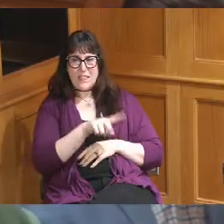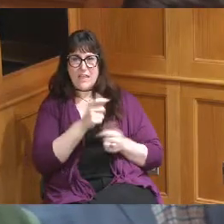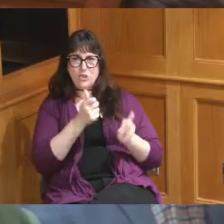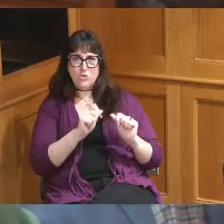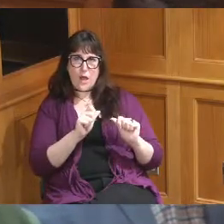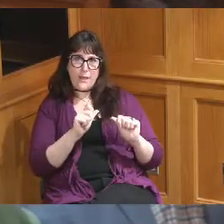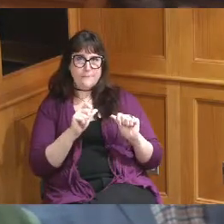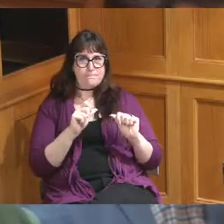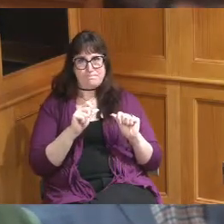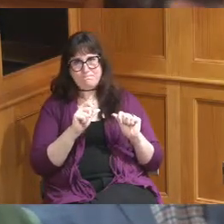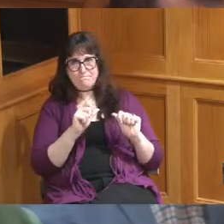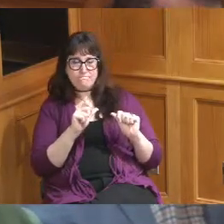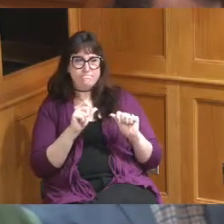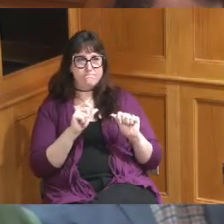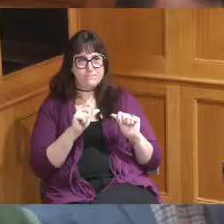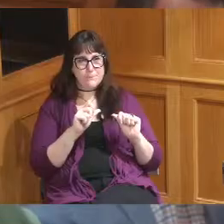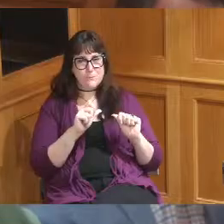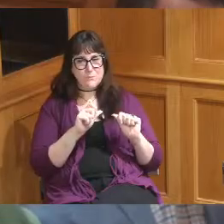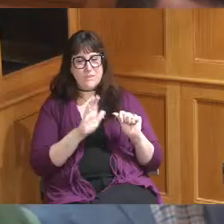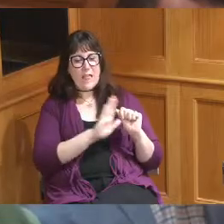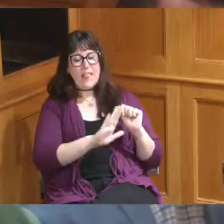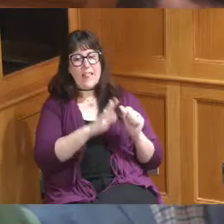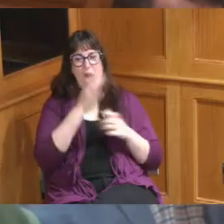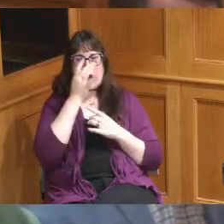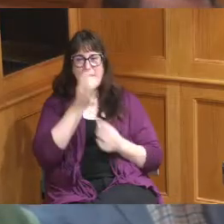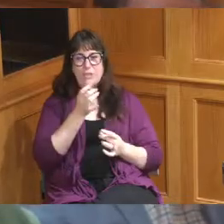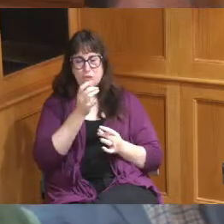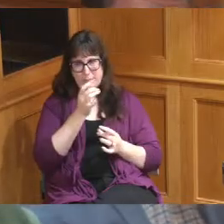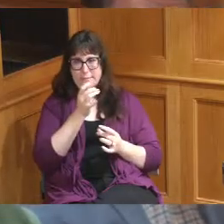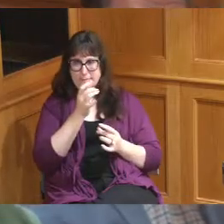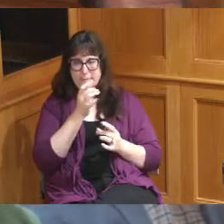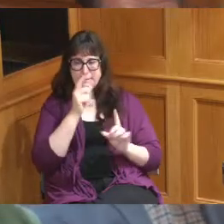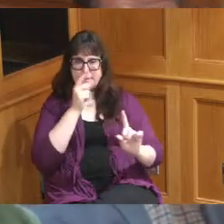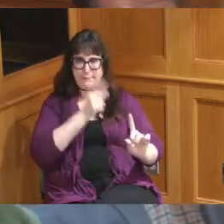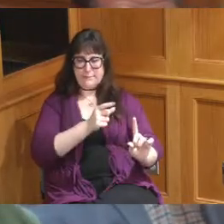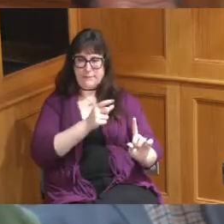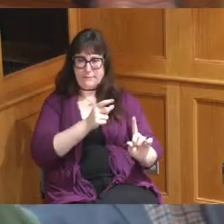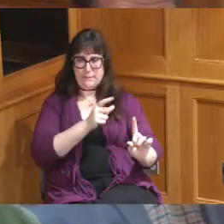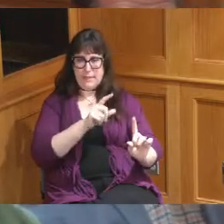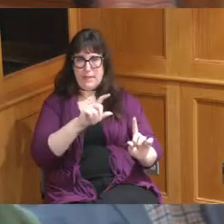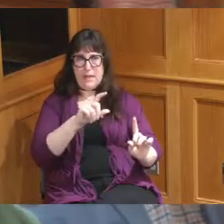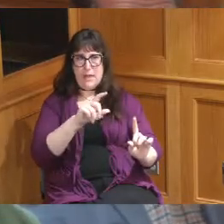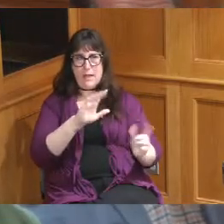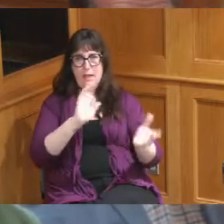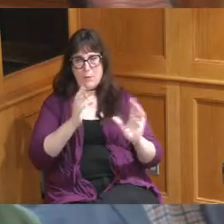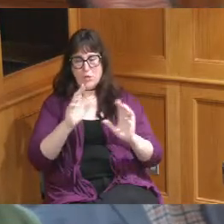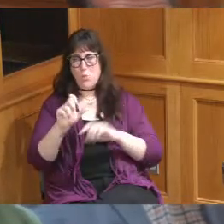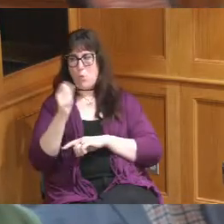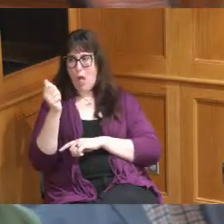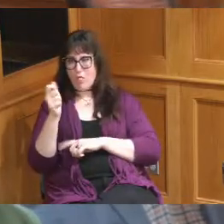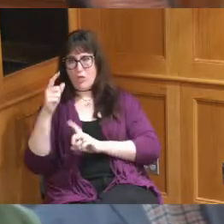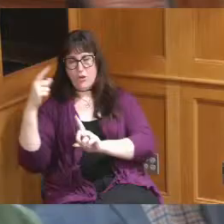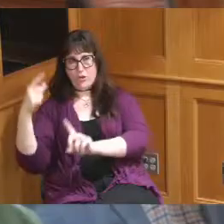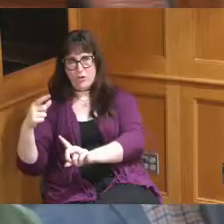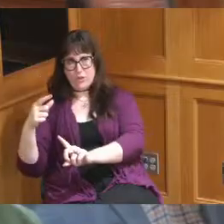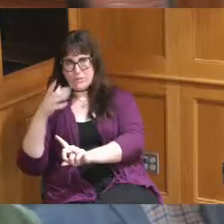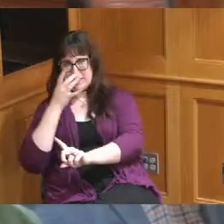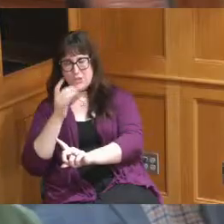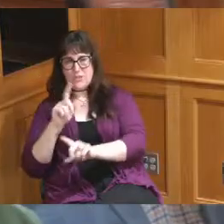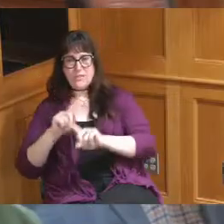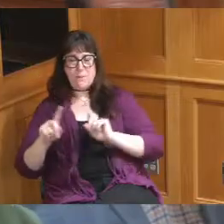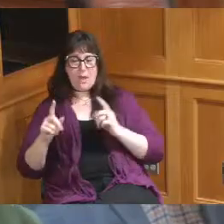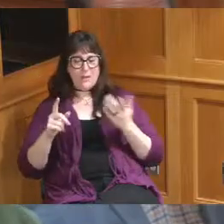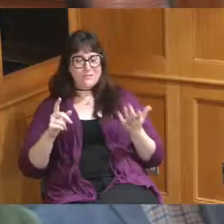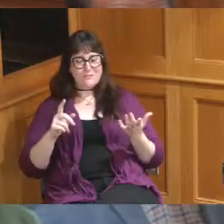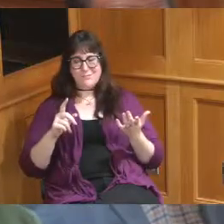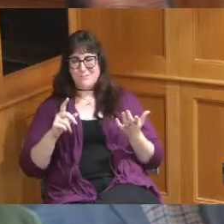to have their own interests and also other people's interests as well. But it's